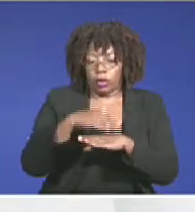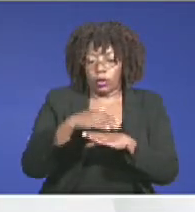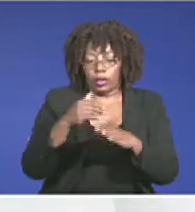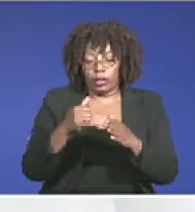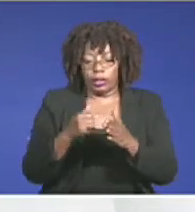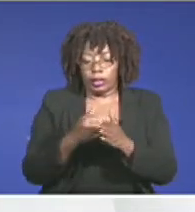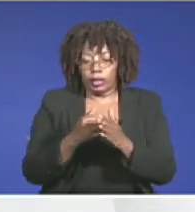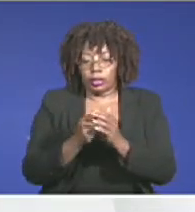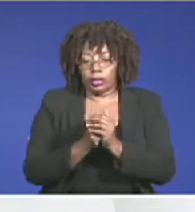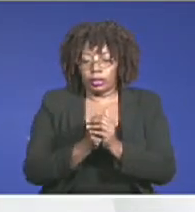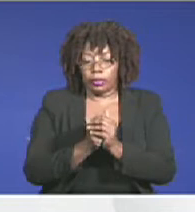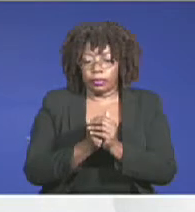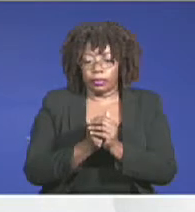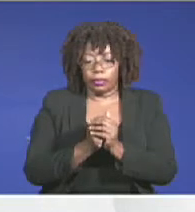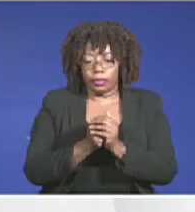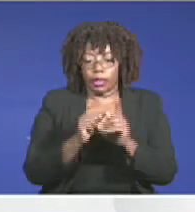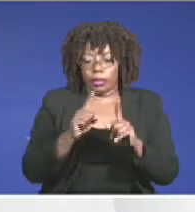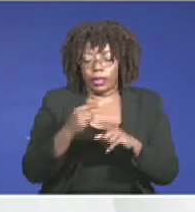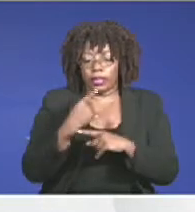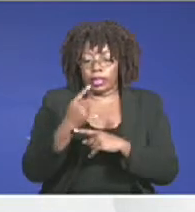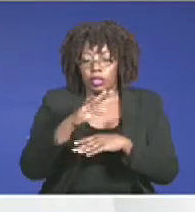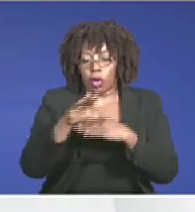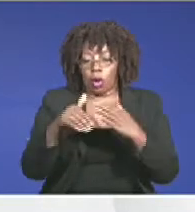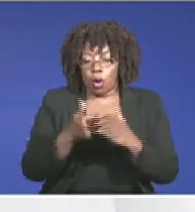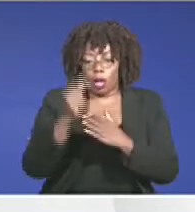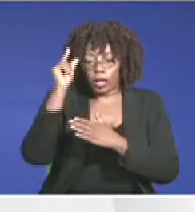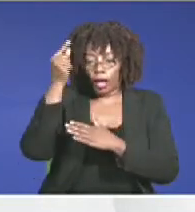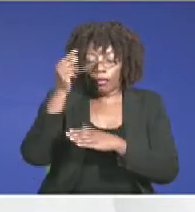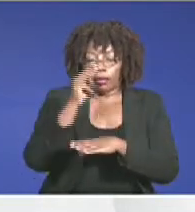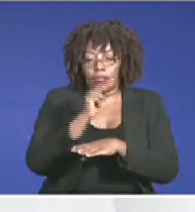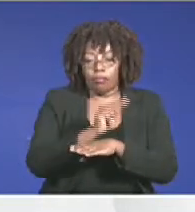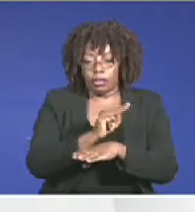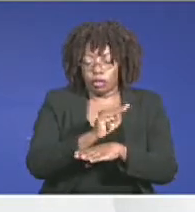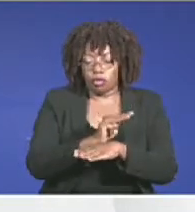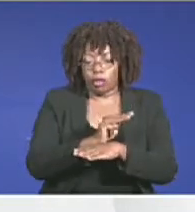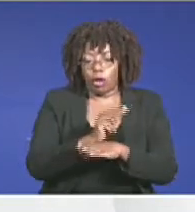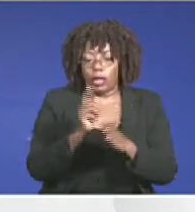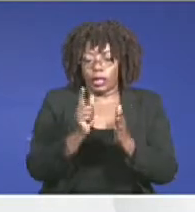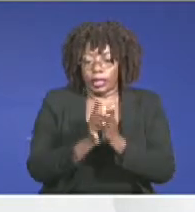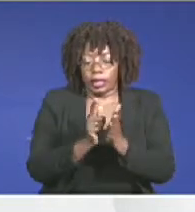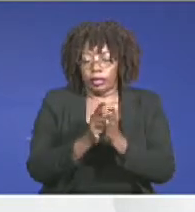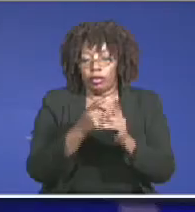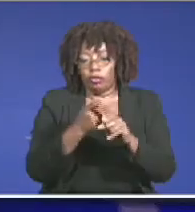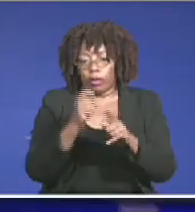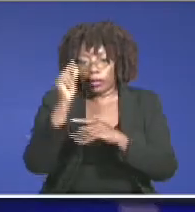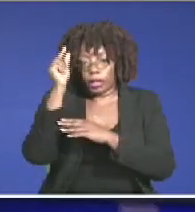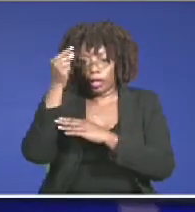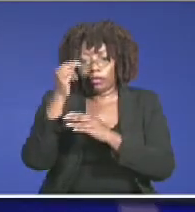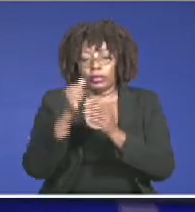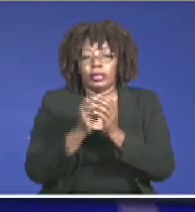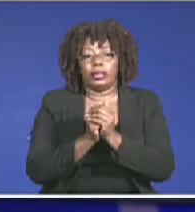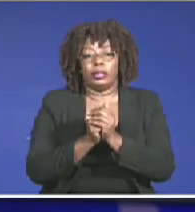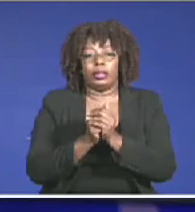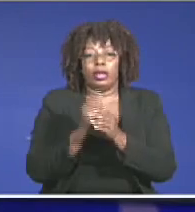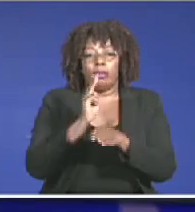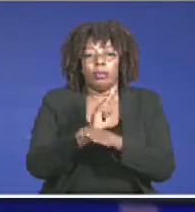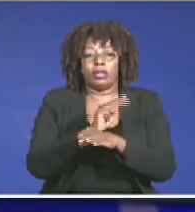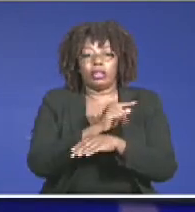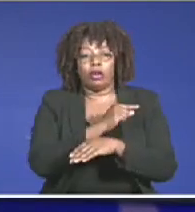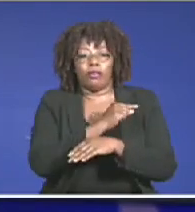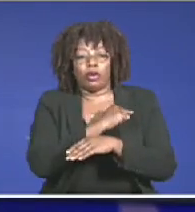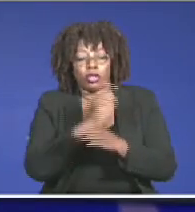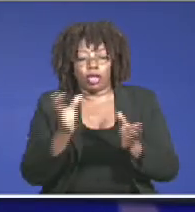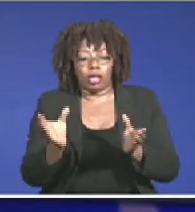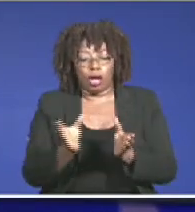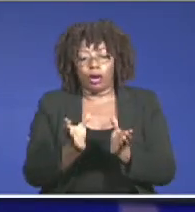office advises all government ministries on the legal position of the government. Minister Fogg is